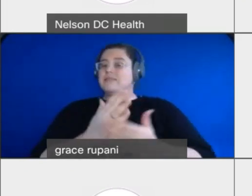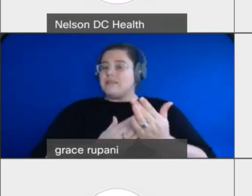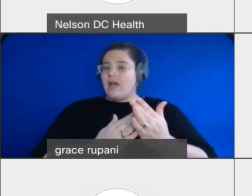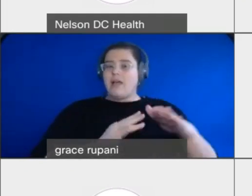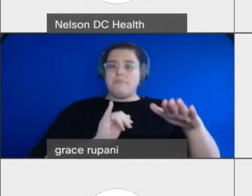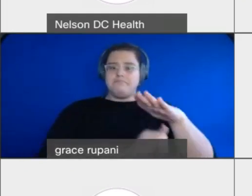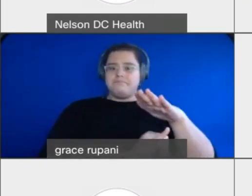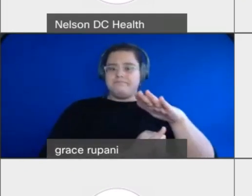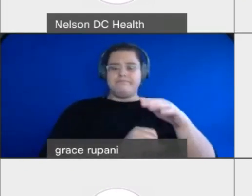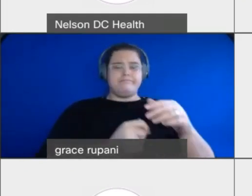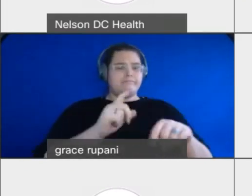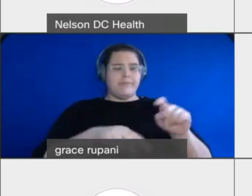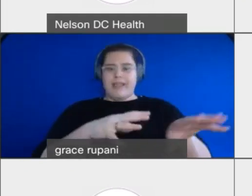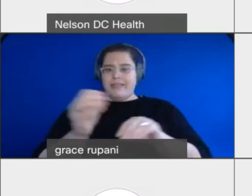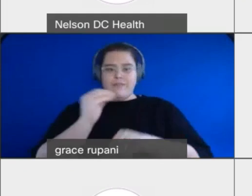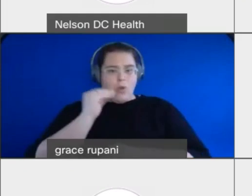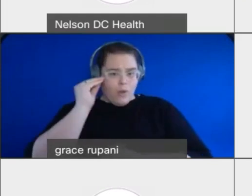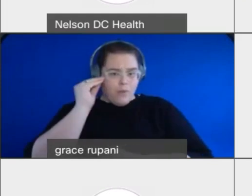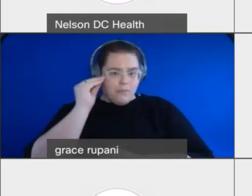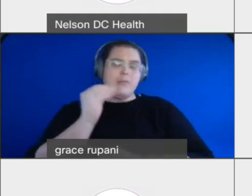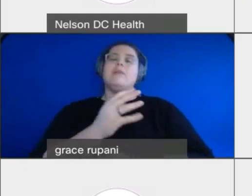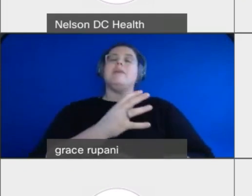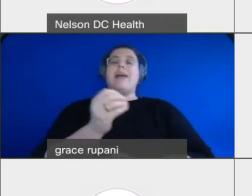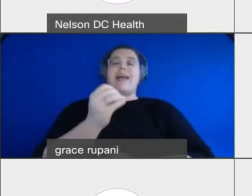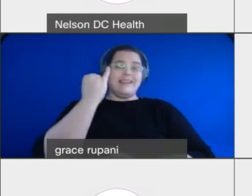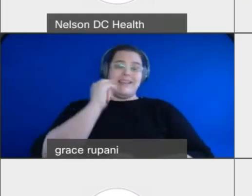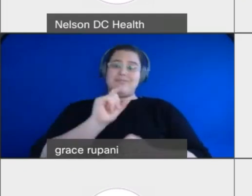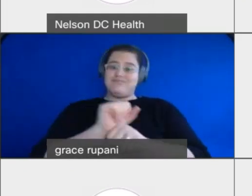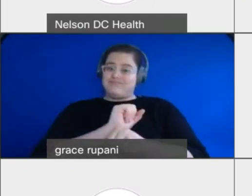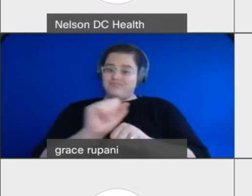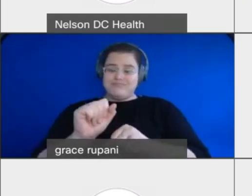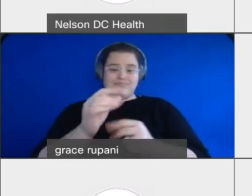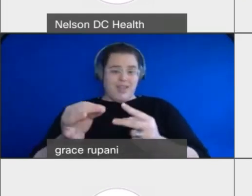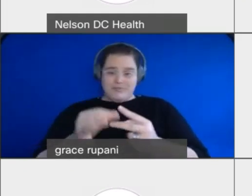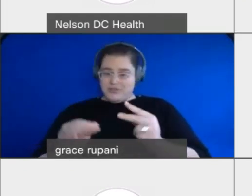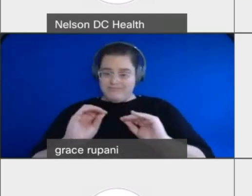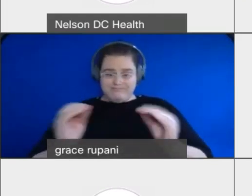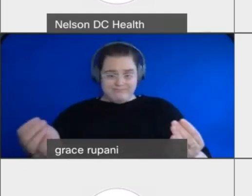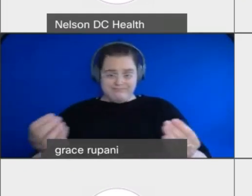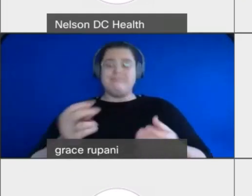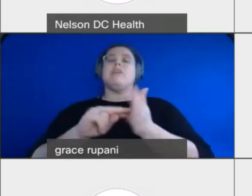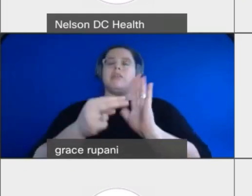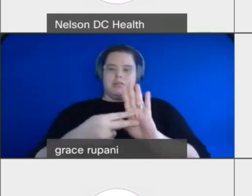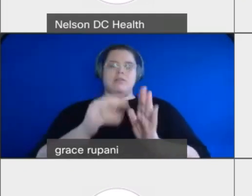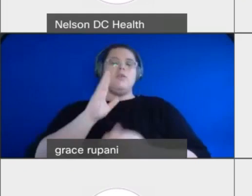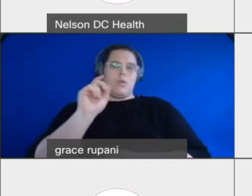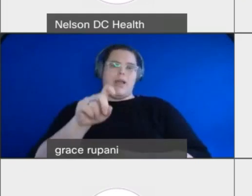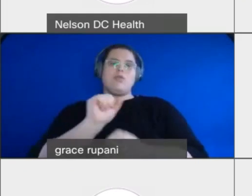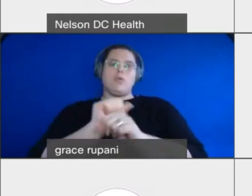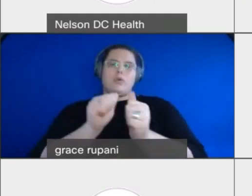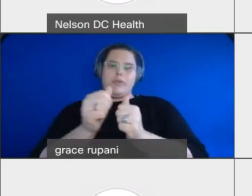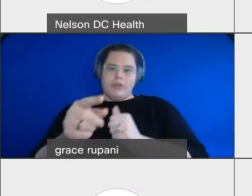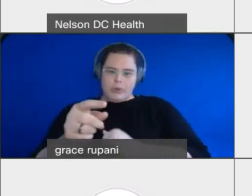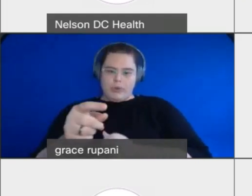a variety of reasons. And if that is the case, then we would need to work with you about who the provider would